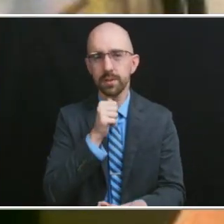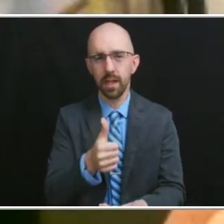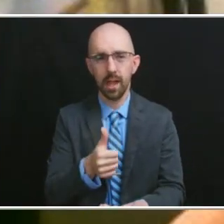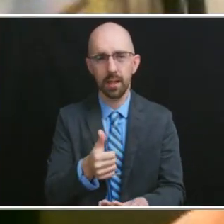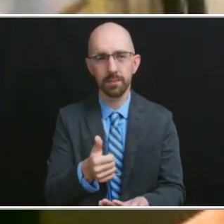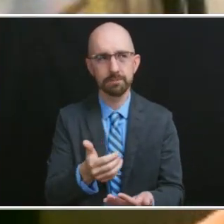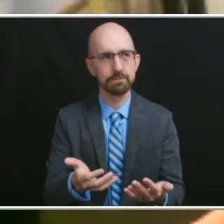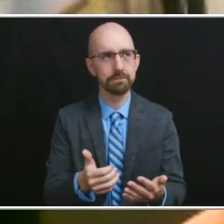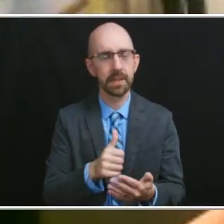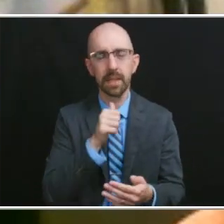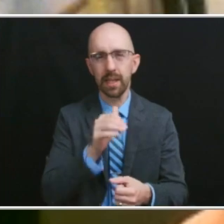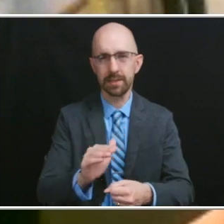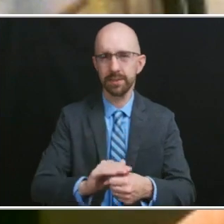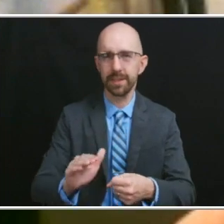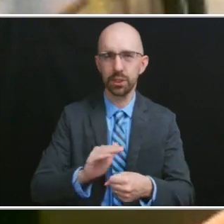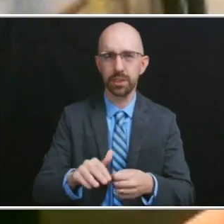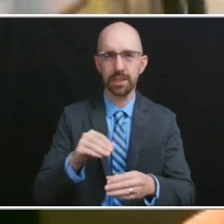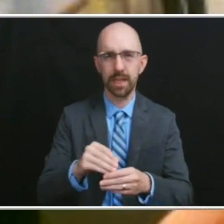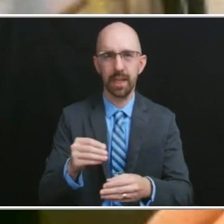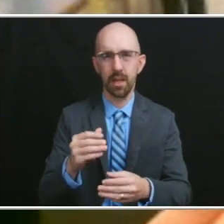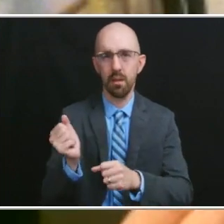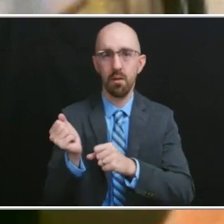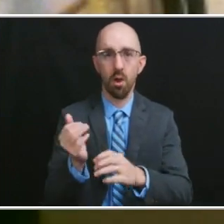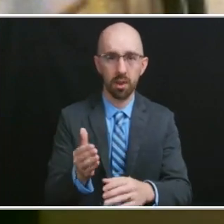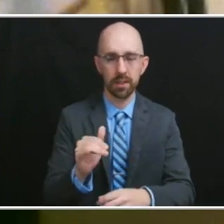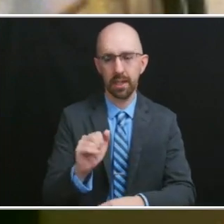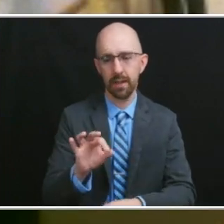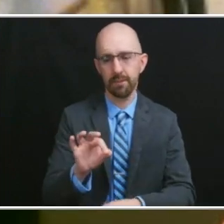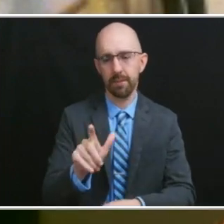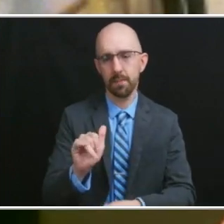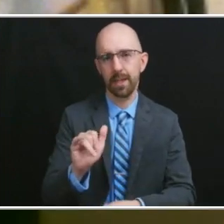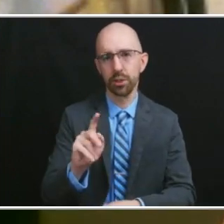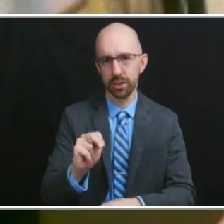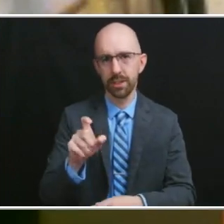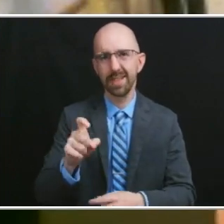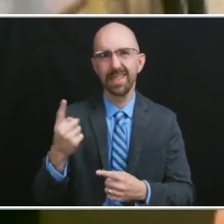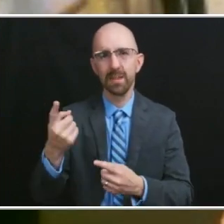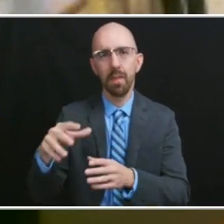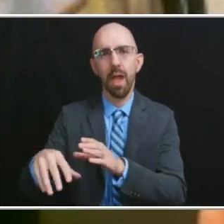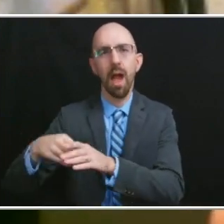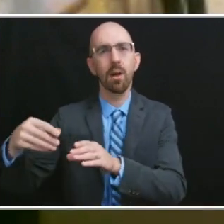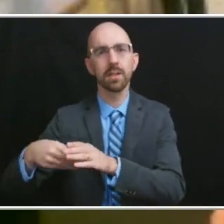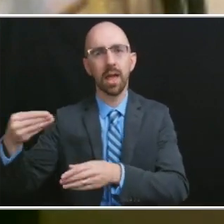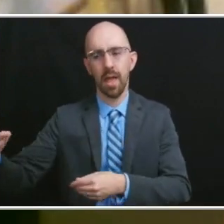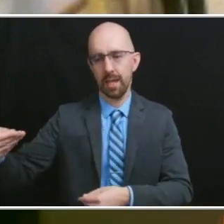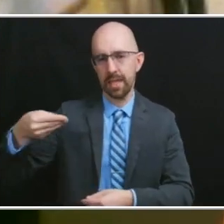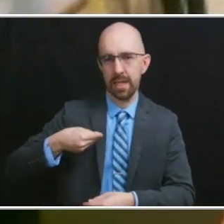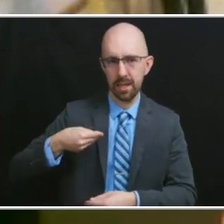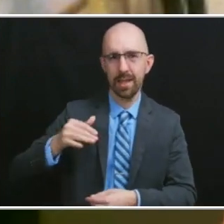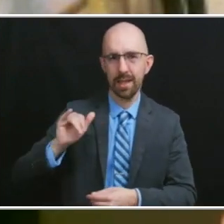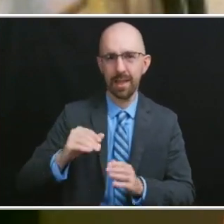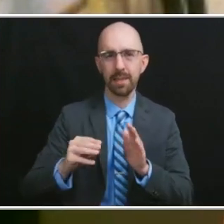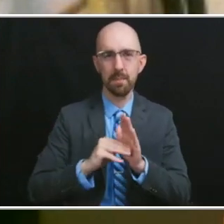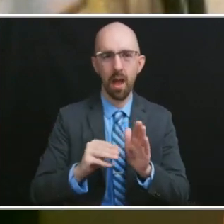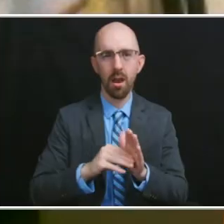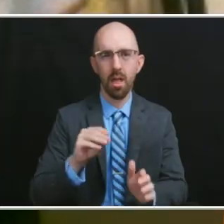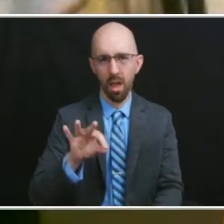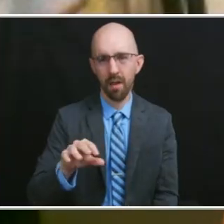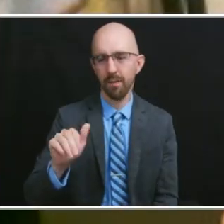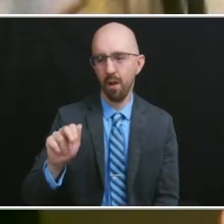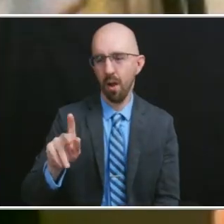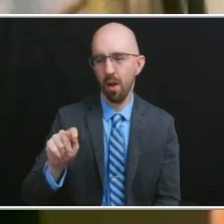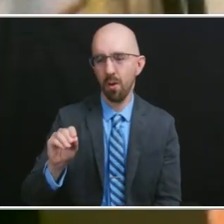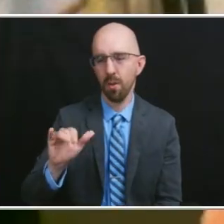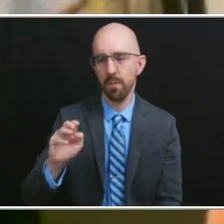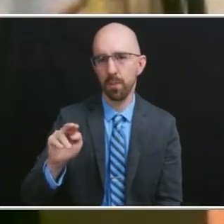are not sufficient in causing inflammation. You need something from outside. And that's really the model of autoimmunity as we understand it now,